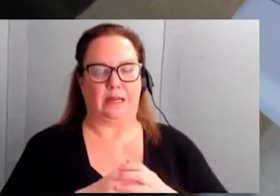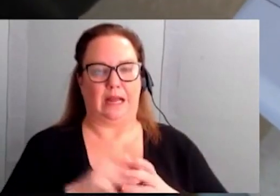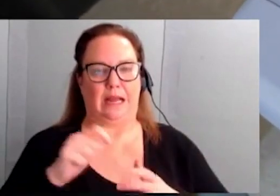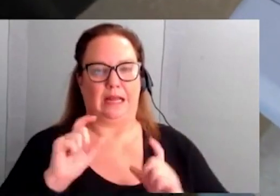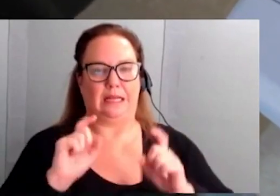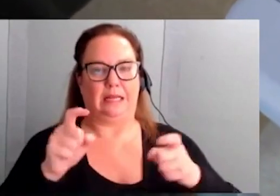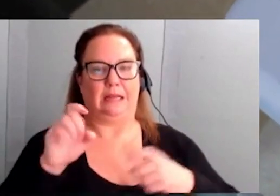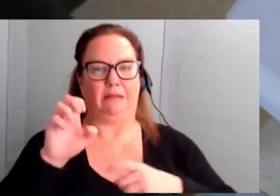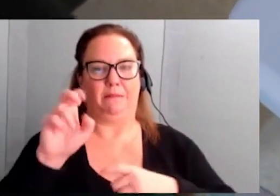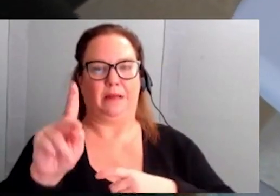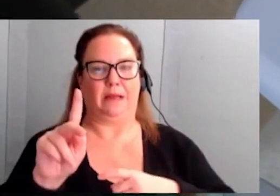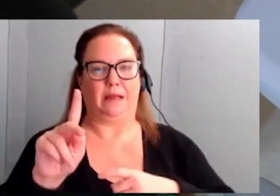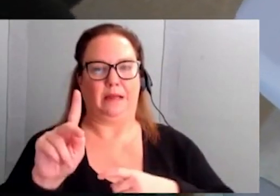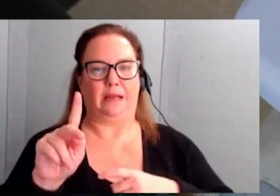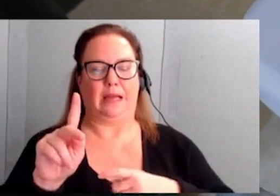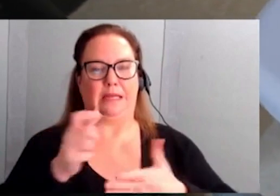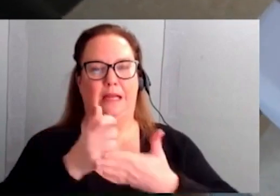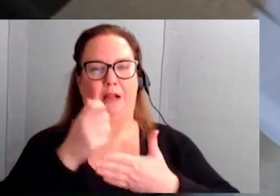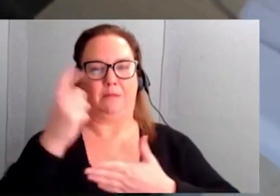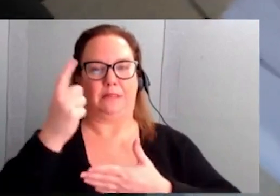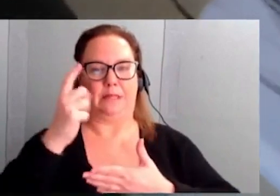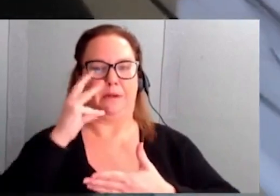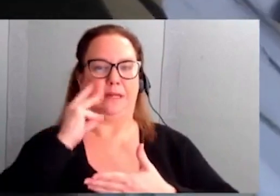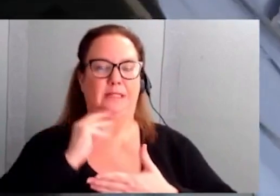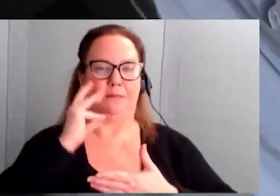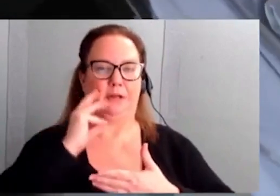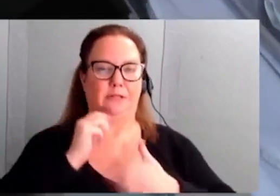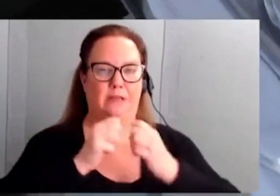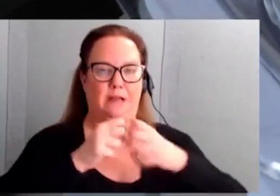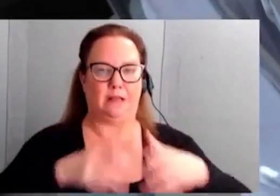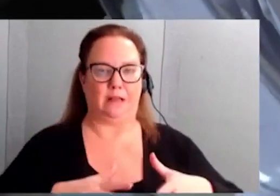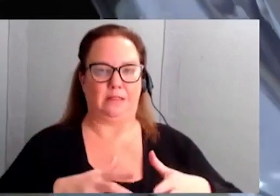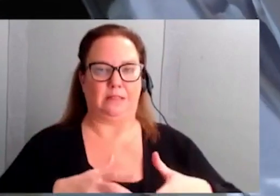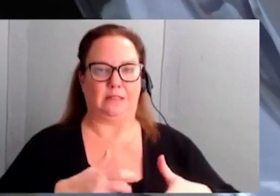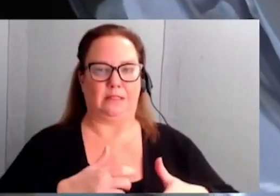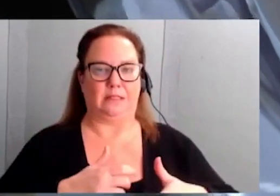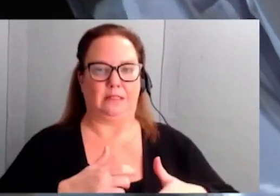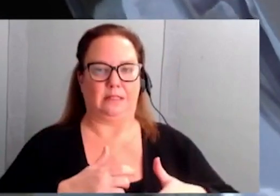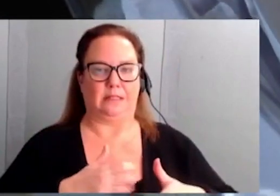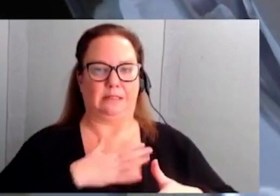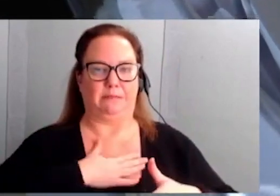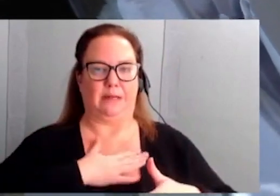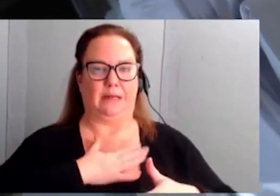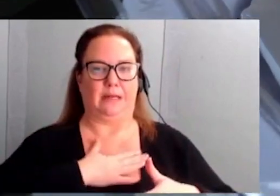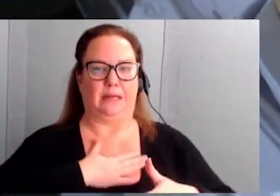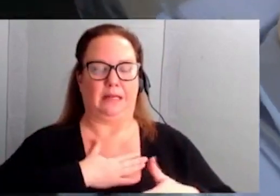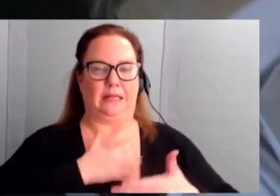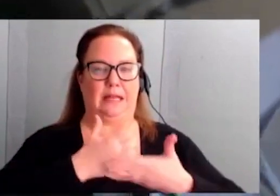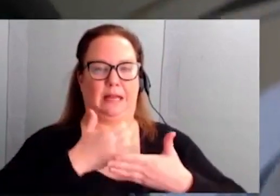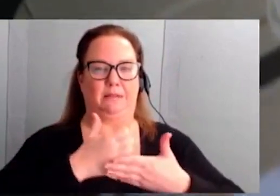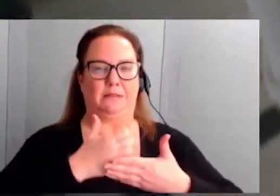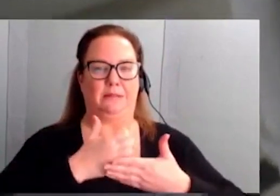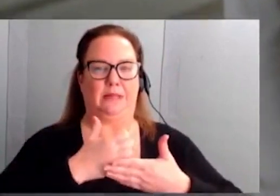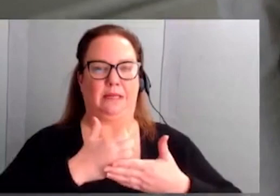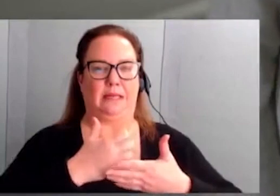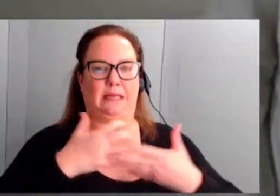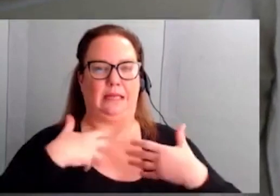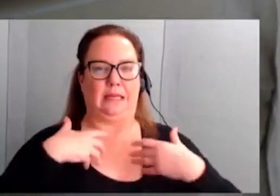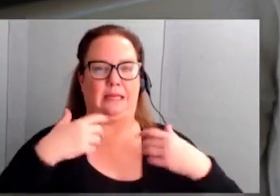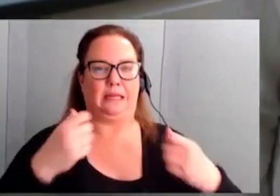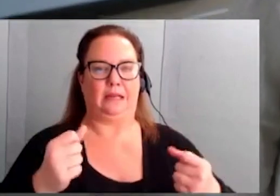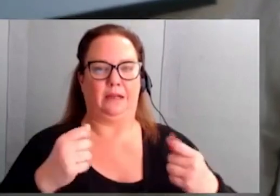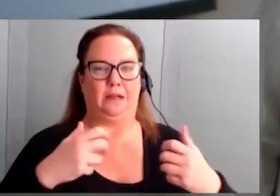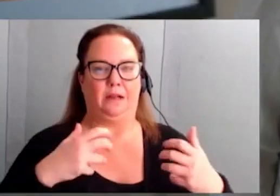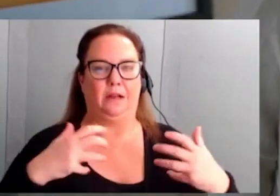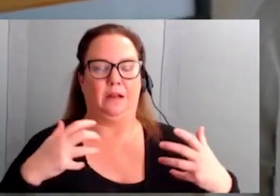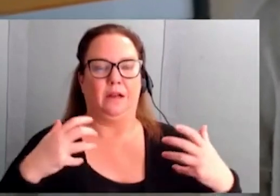to help someone experiencing a loss similar to mine, because that also helps me heal. And so I encourage everyone to